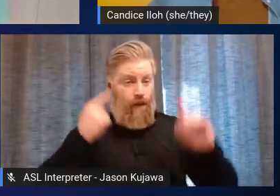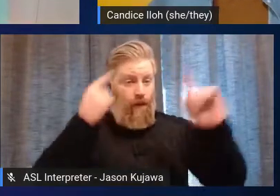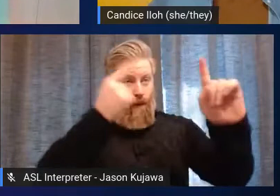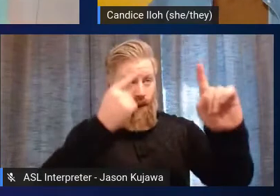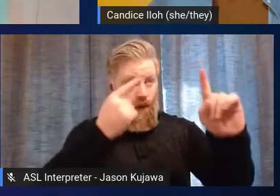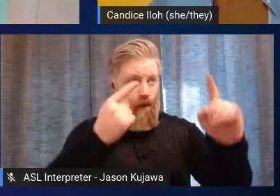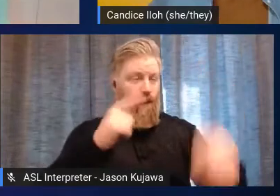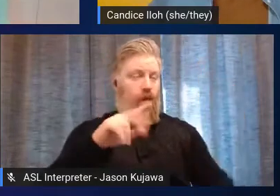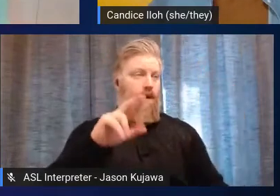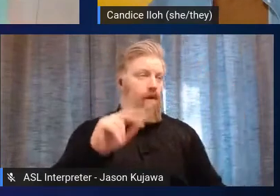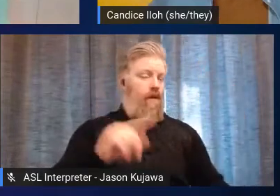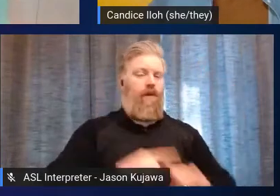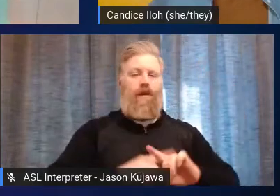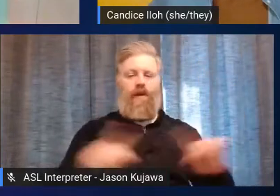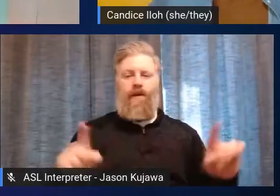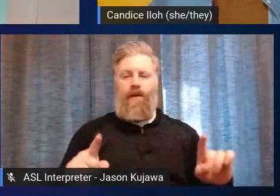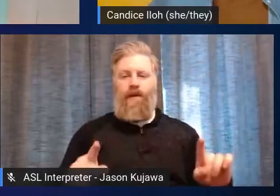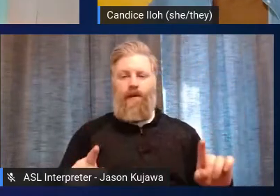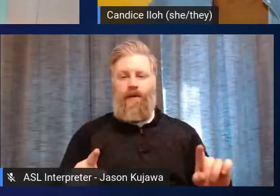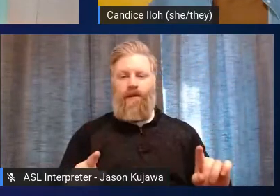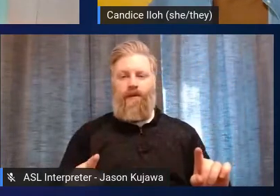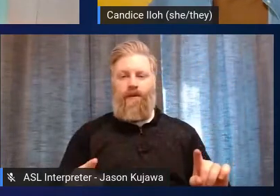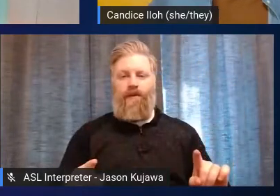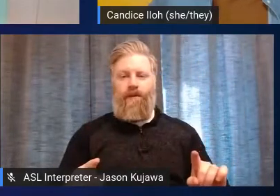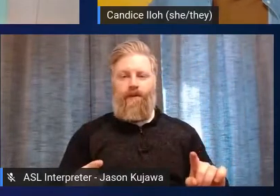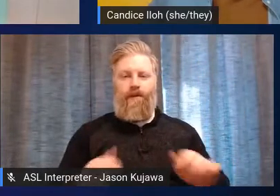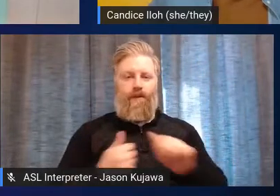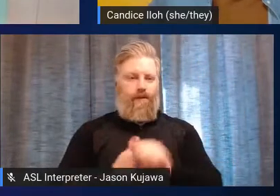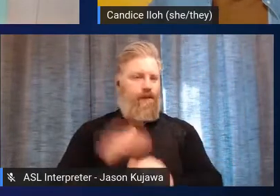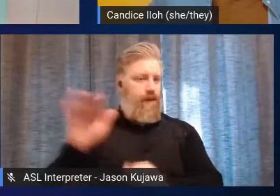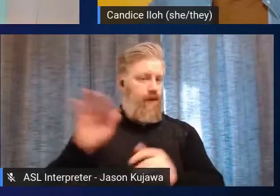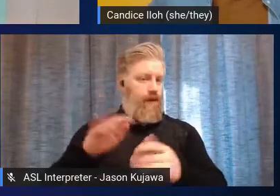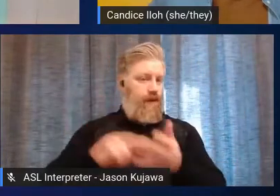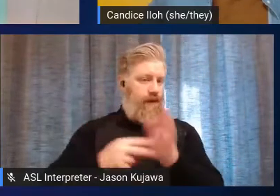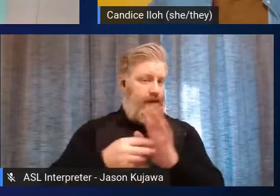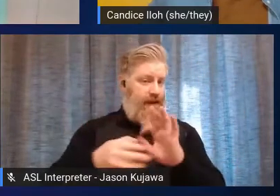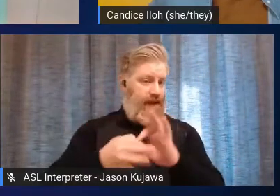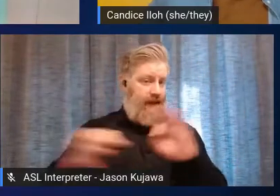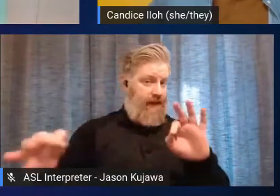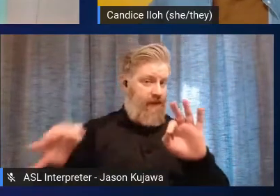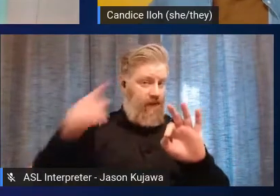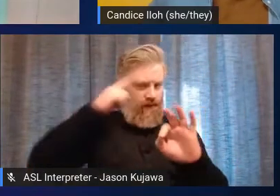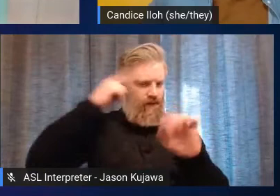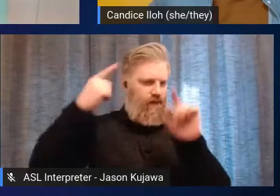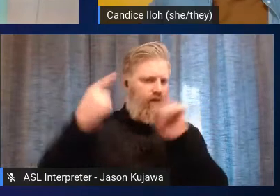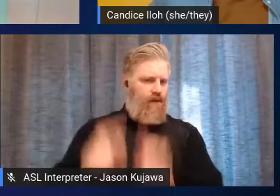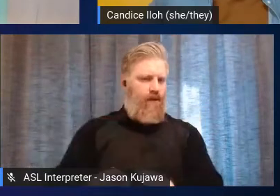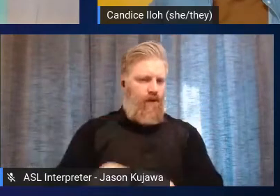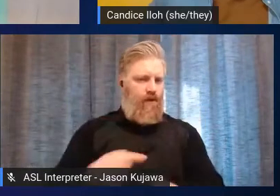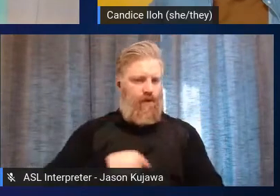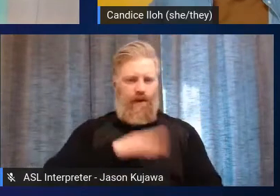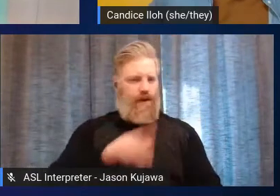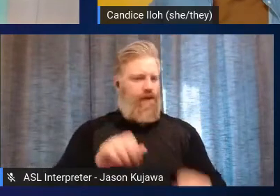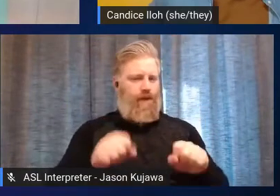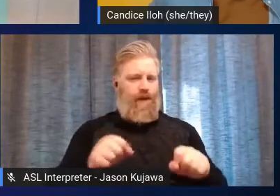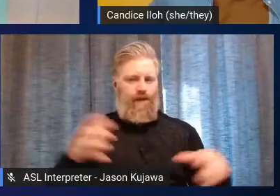by your definition, I think I agree. Like I've never been able to put it into words in that way.